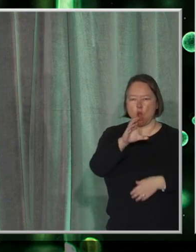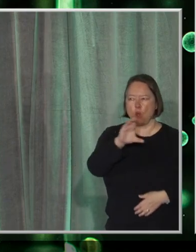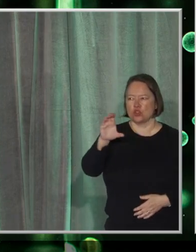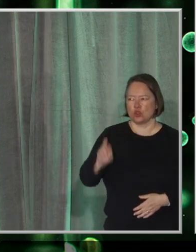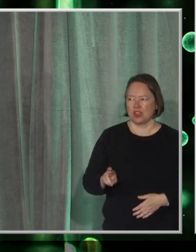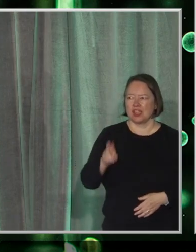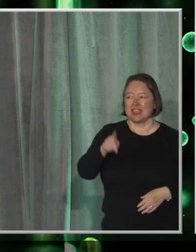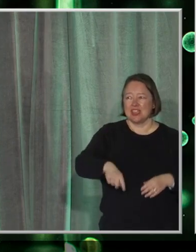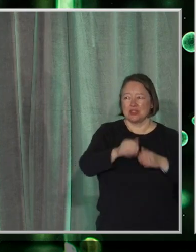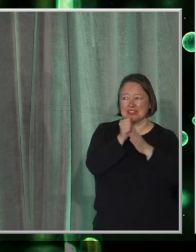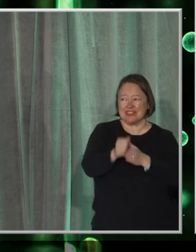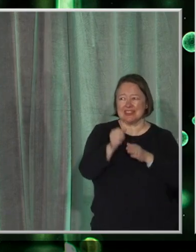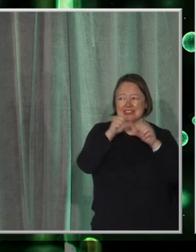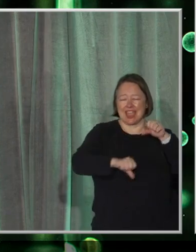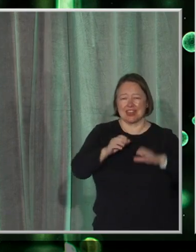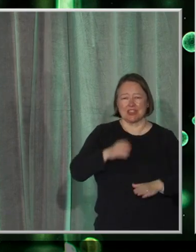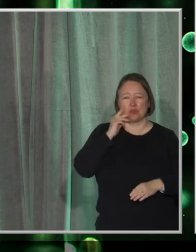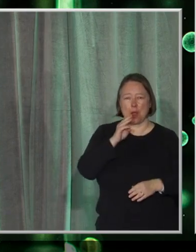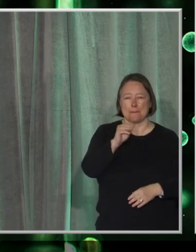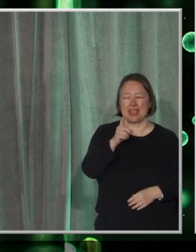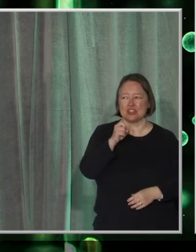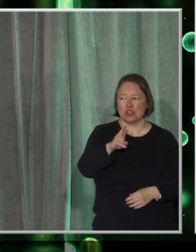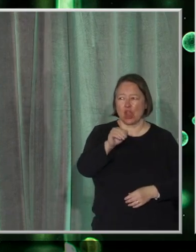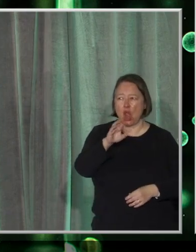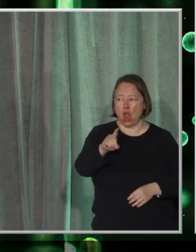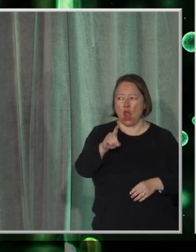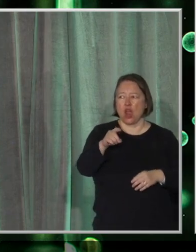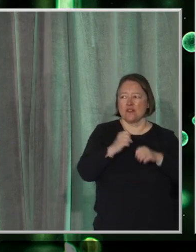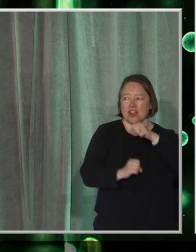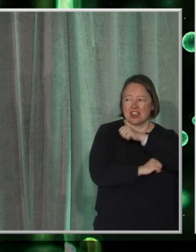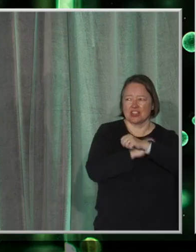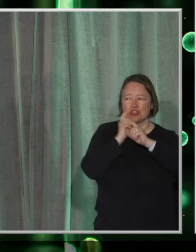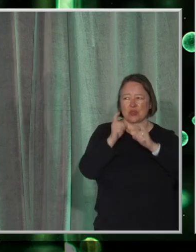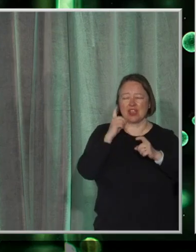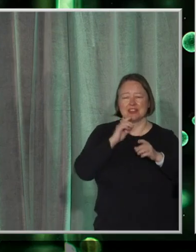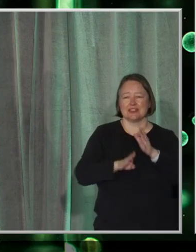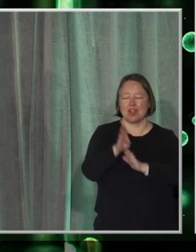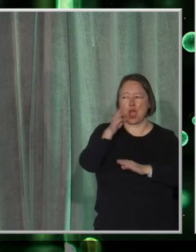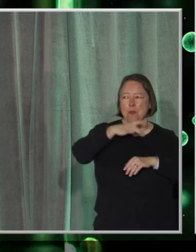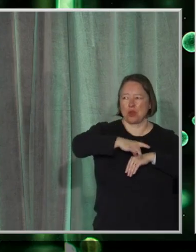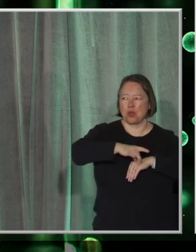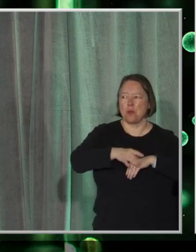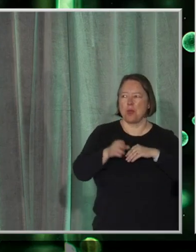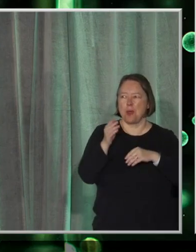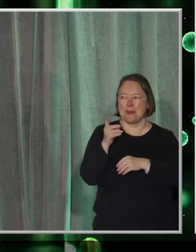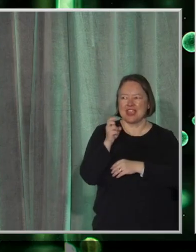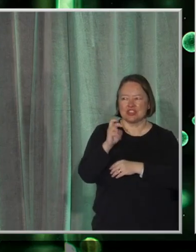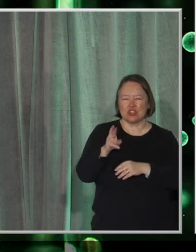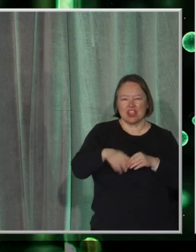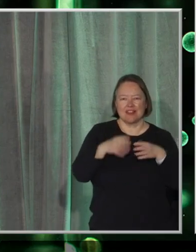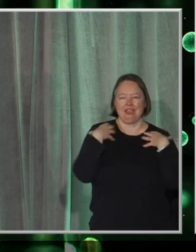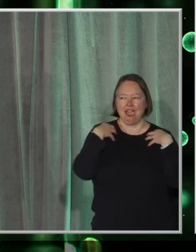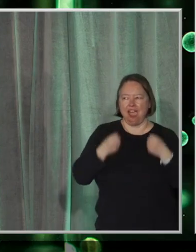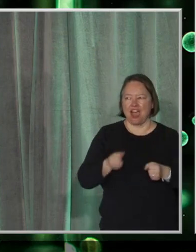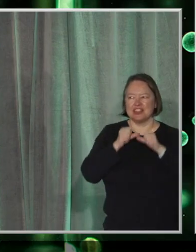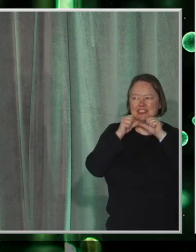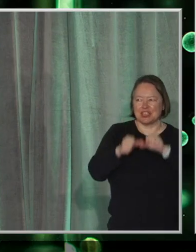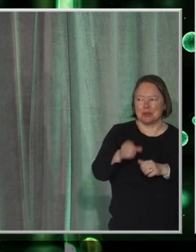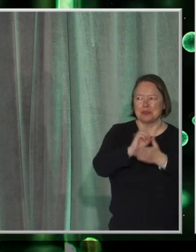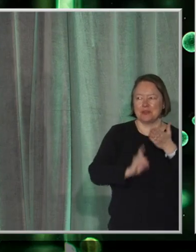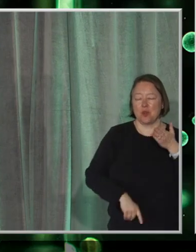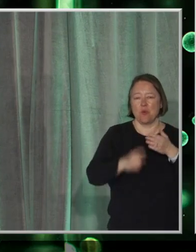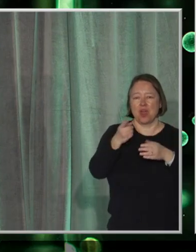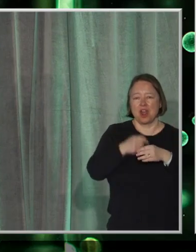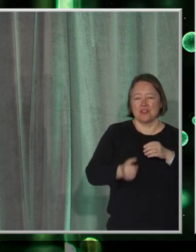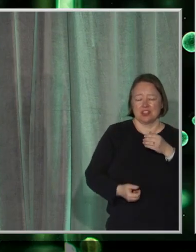lead scientists in MasterCard Foundation's grant to develop global masters in health and sustainable development, and one